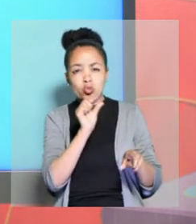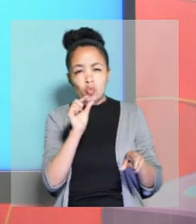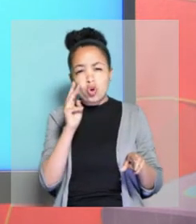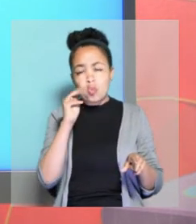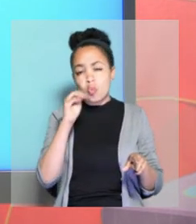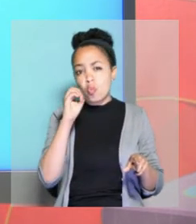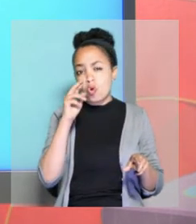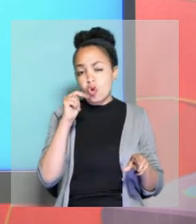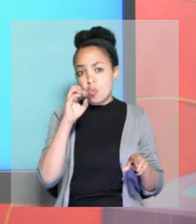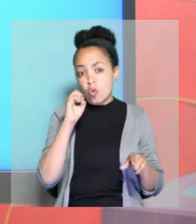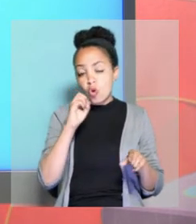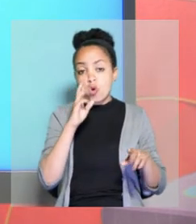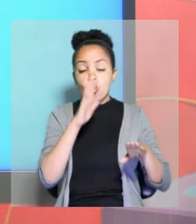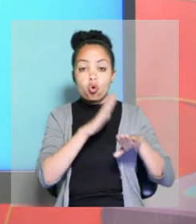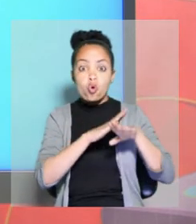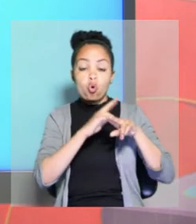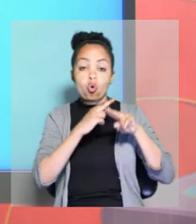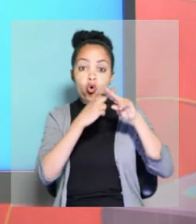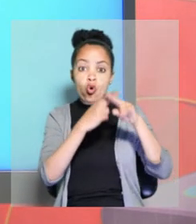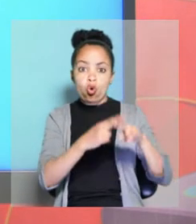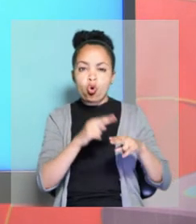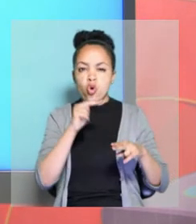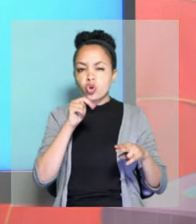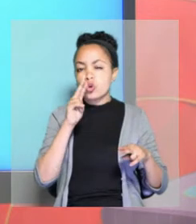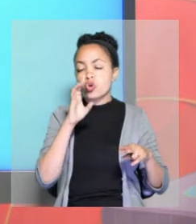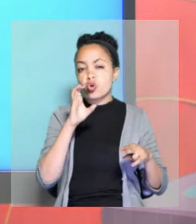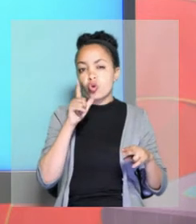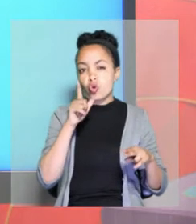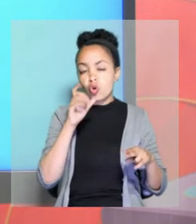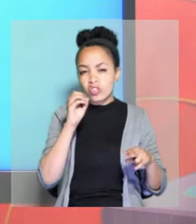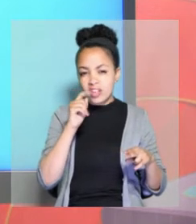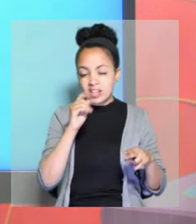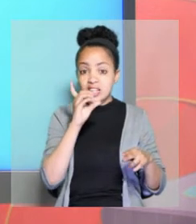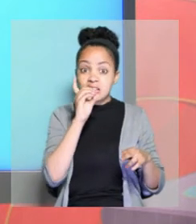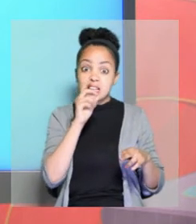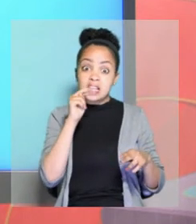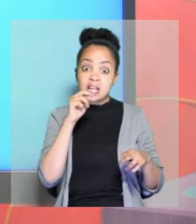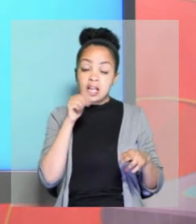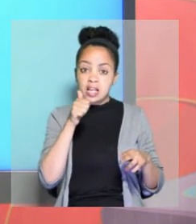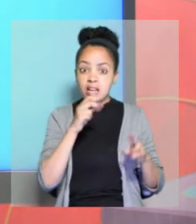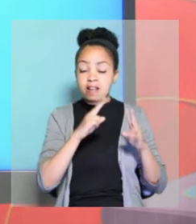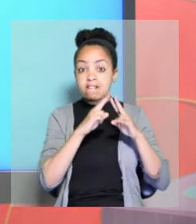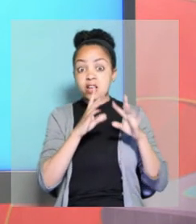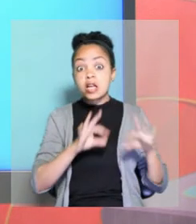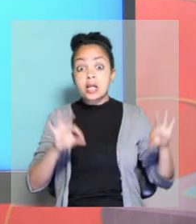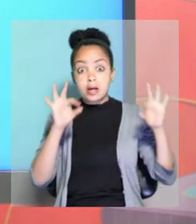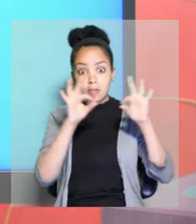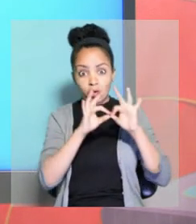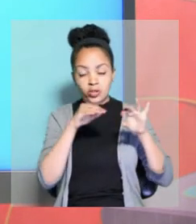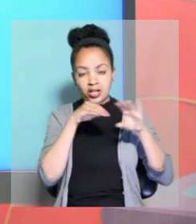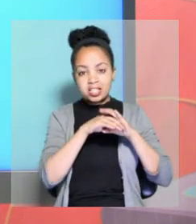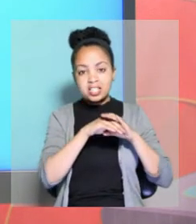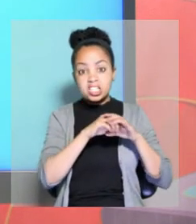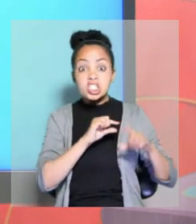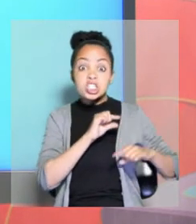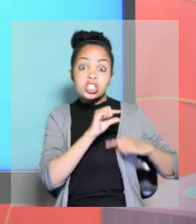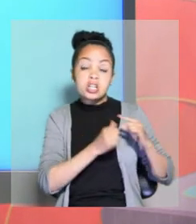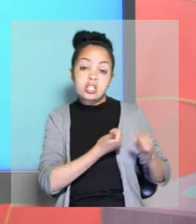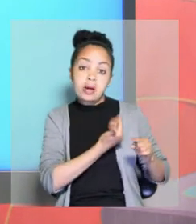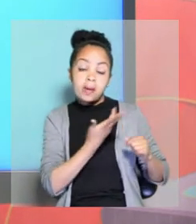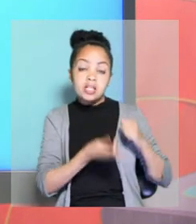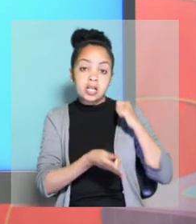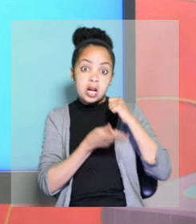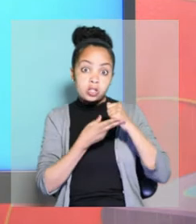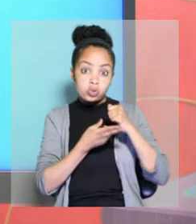monomer called nucleotide. And again, DNA is very important in genetic material